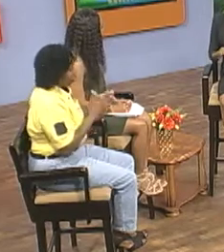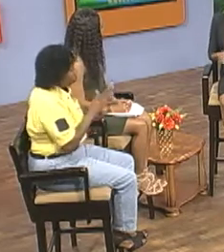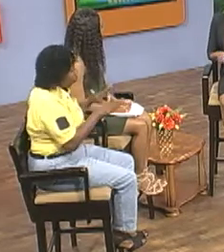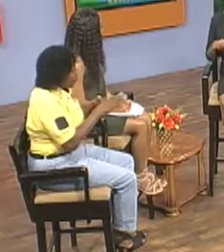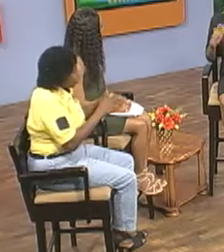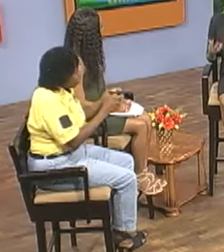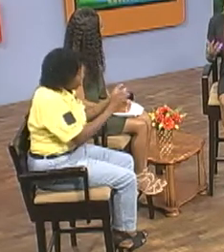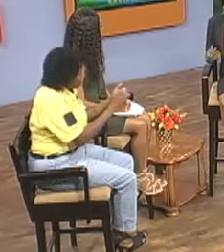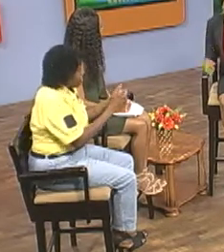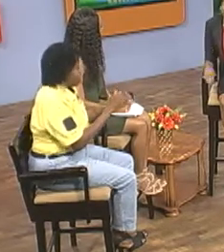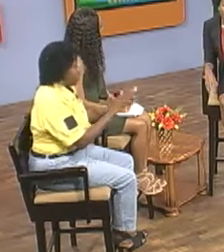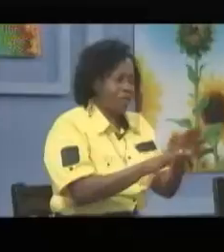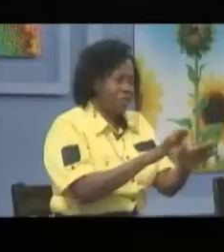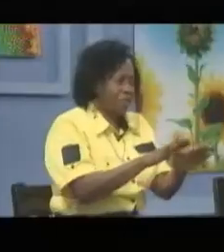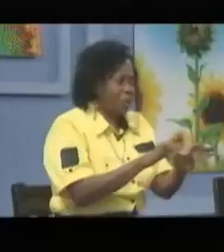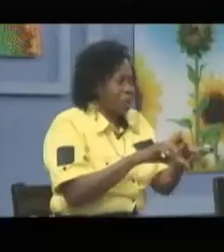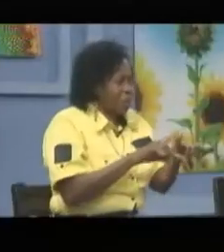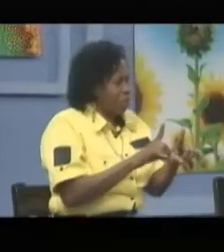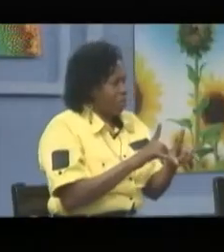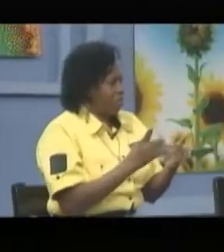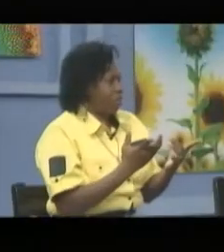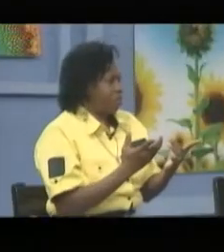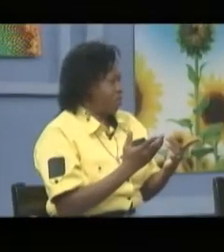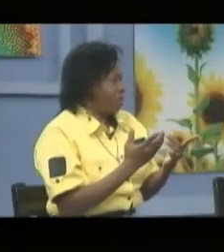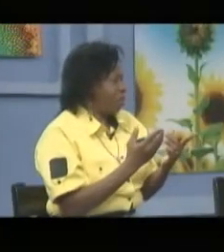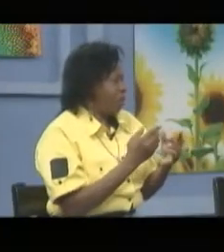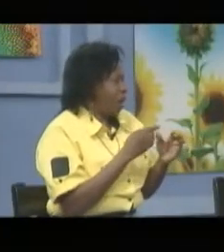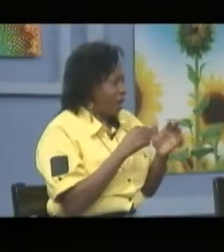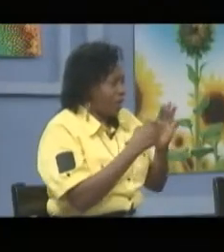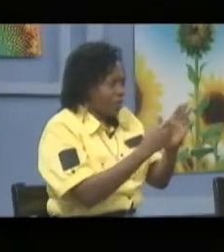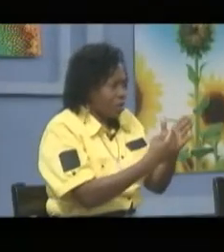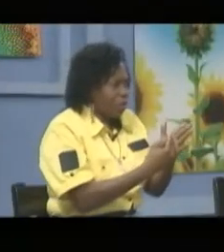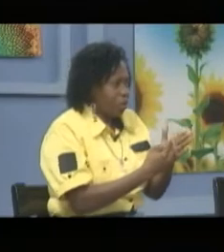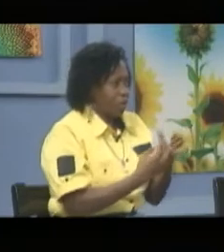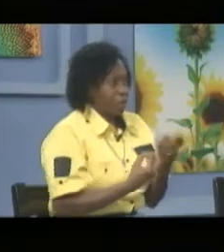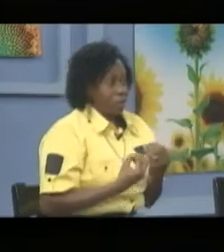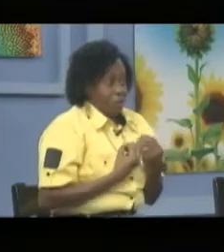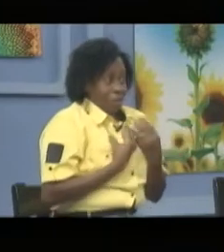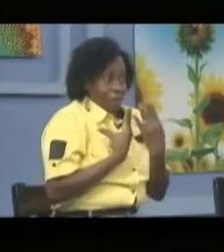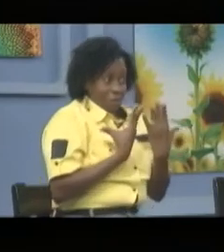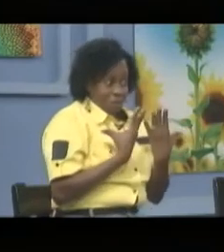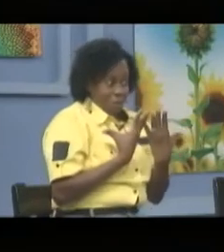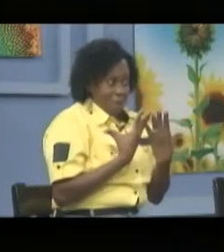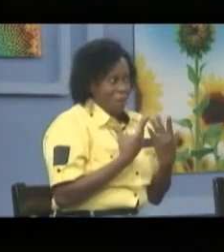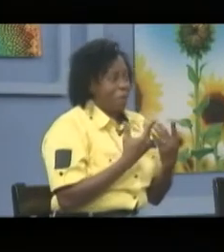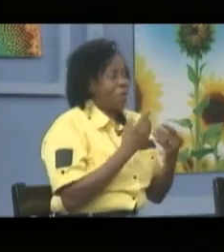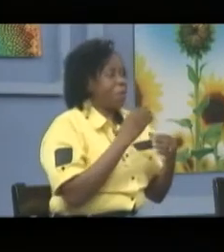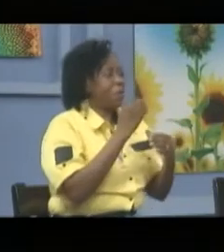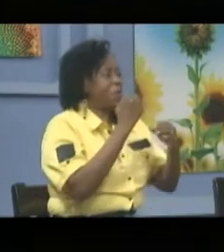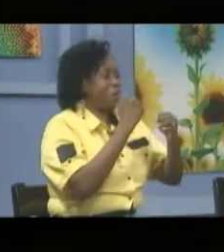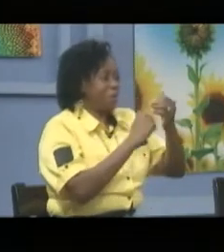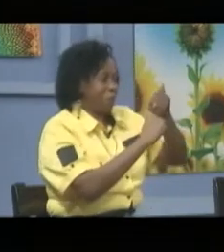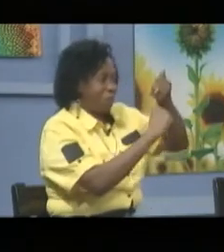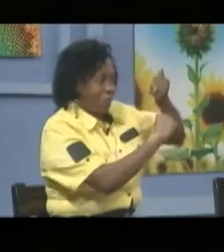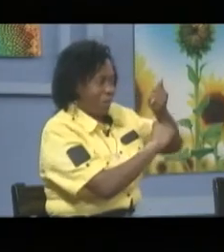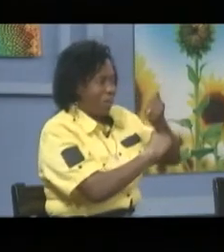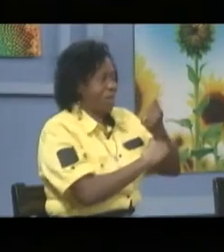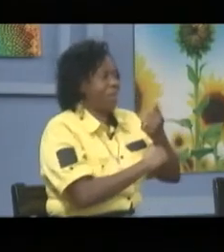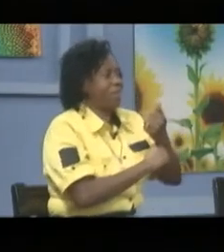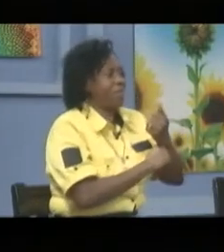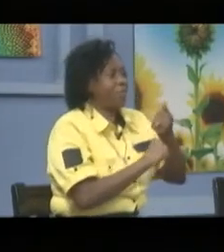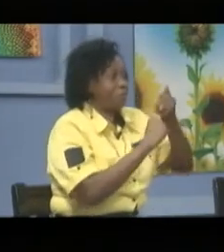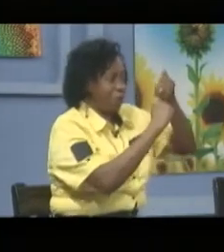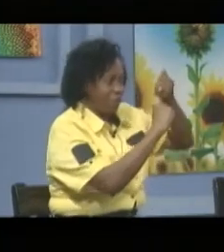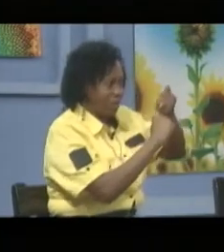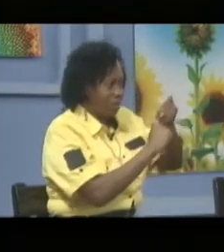Yeah. But over time, you know, that's where the inspiration came from to build this foundation. Because I was saying, you know what, I need to